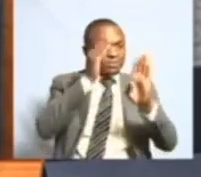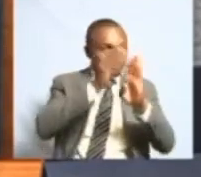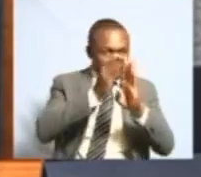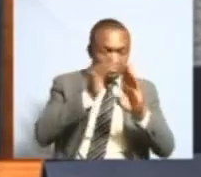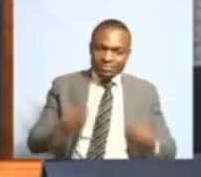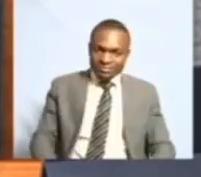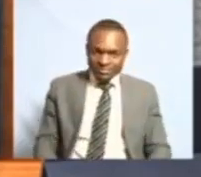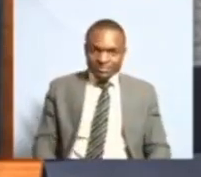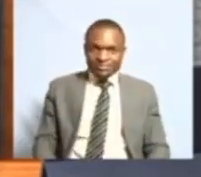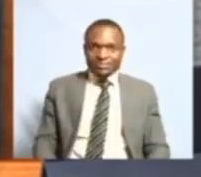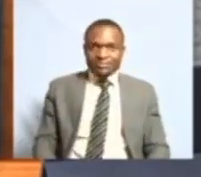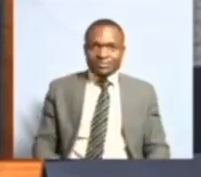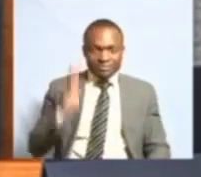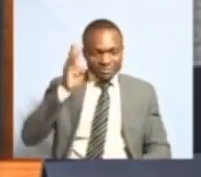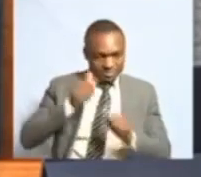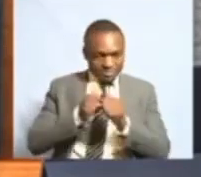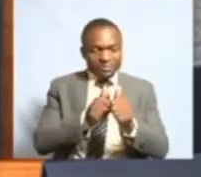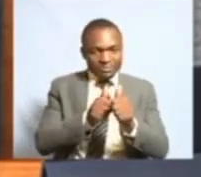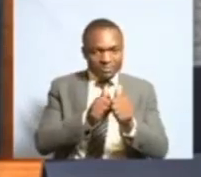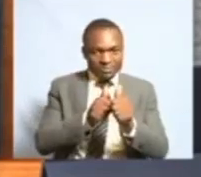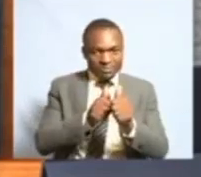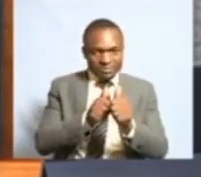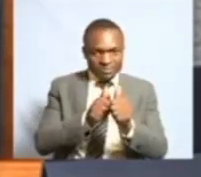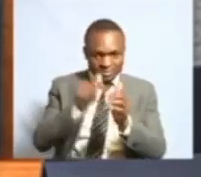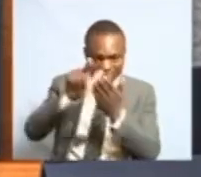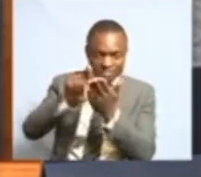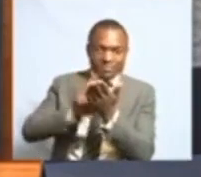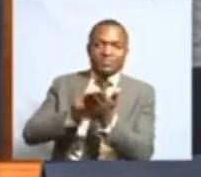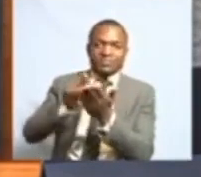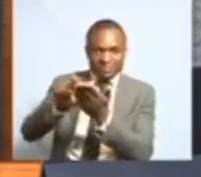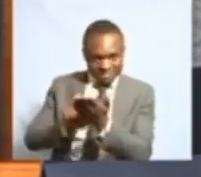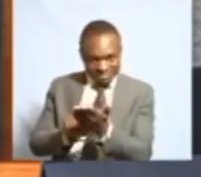order. We will follow our standing